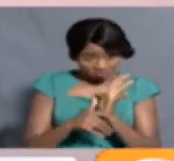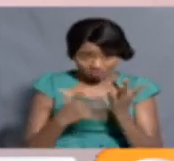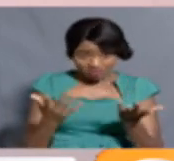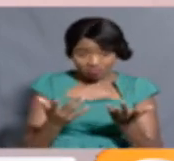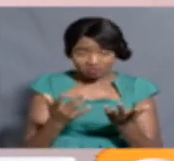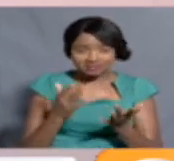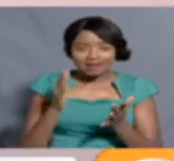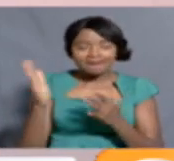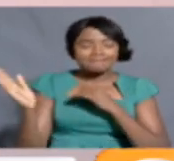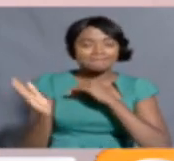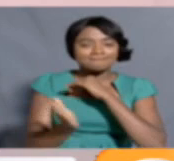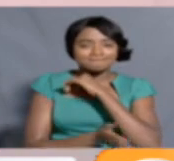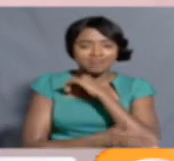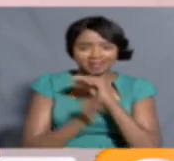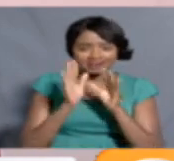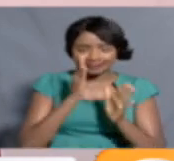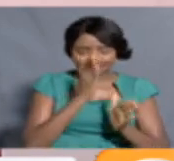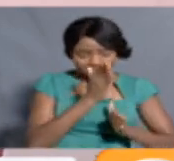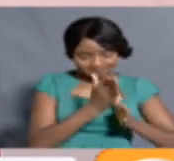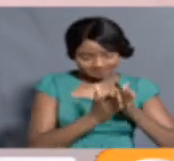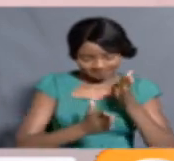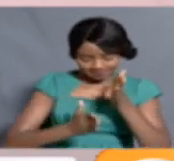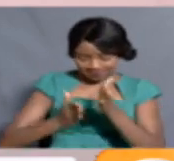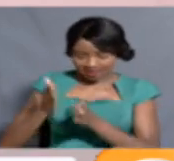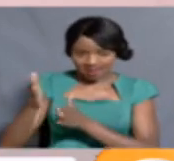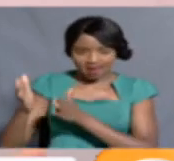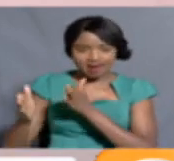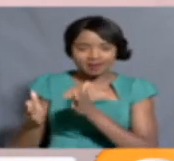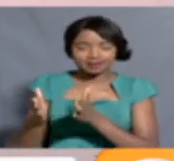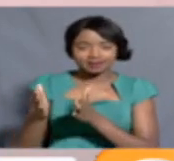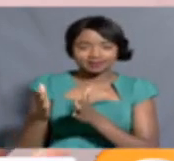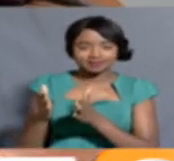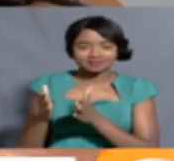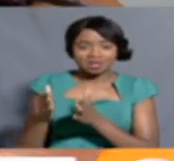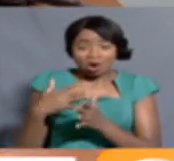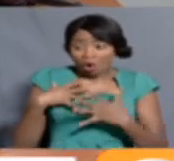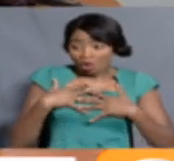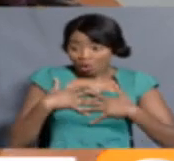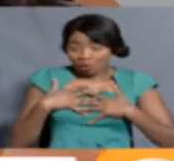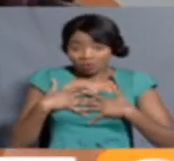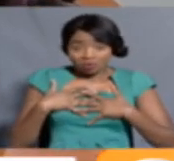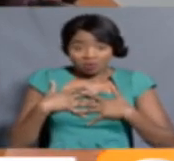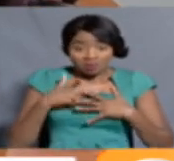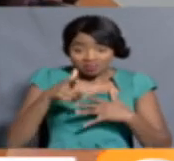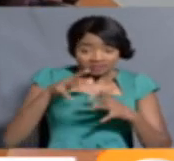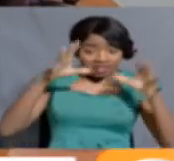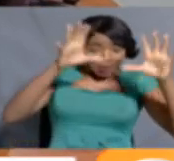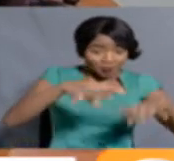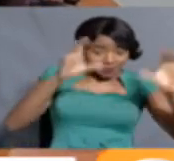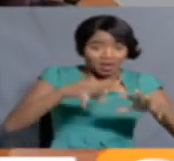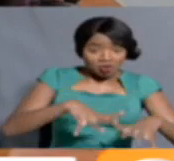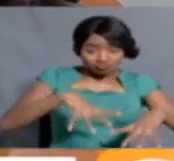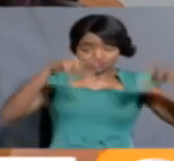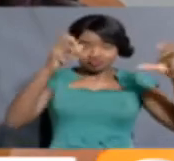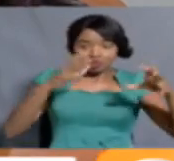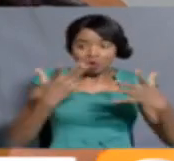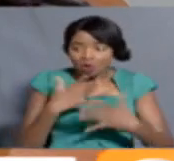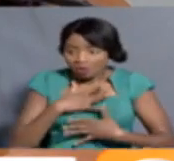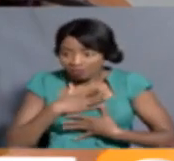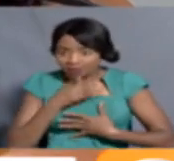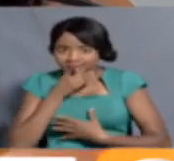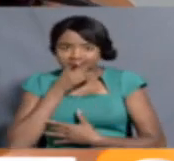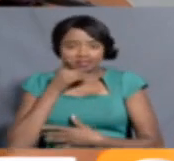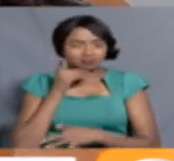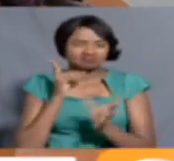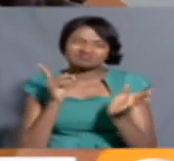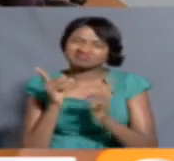saying, that we cannot act as if we're saying, oh my goodness, yeah, this is a drought, this is a flood. Those things will always happen. Yes. They've always happened. What do you do